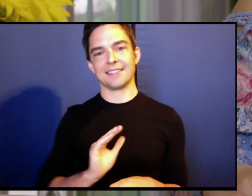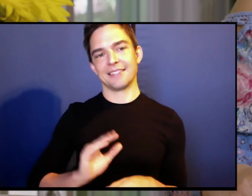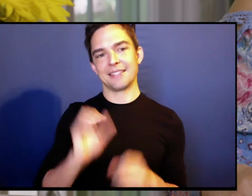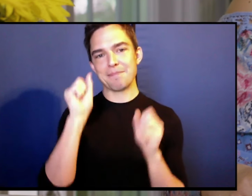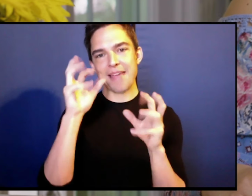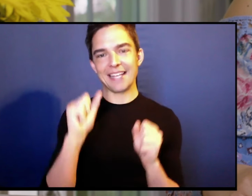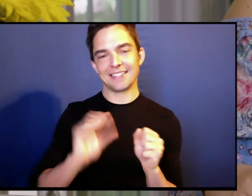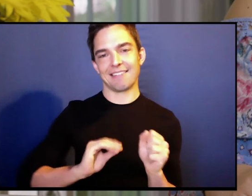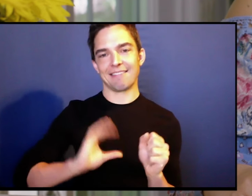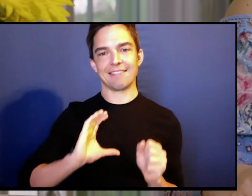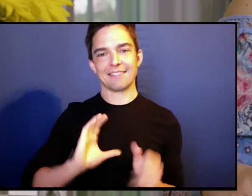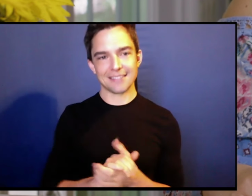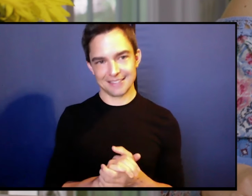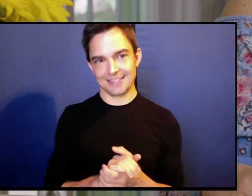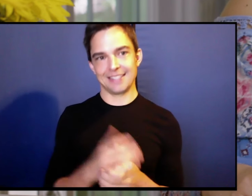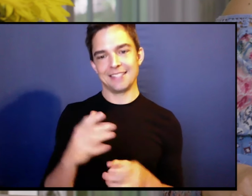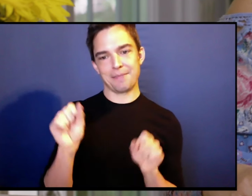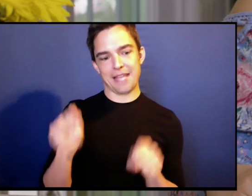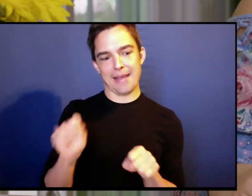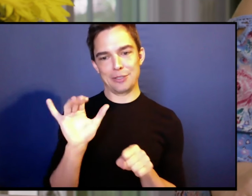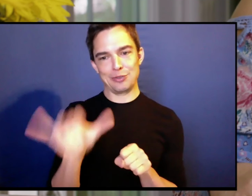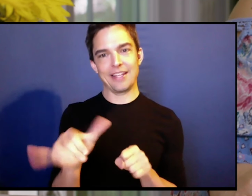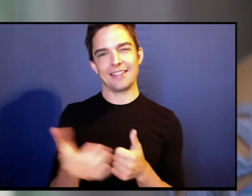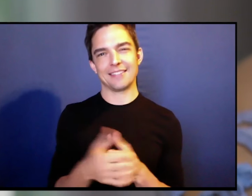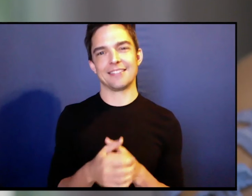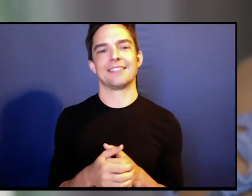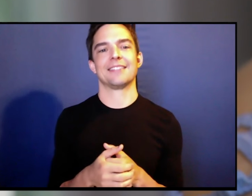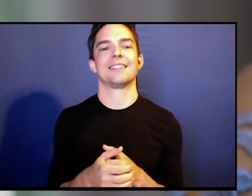amazing it is to be able to do this.